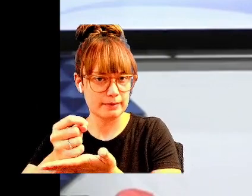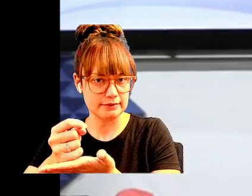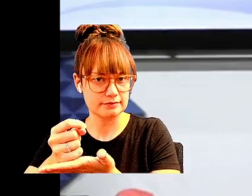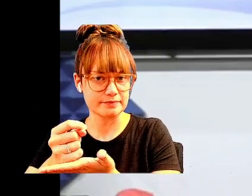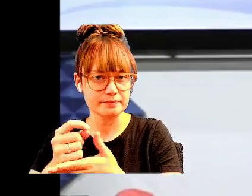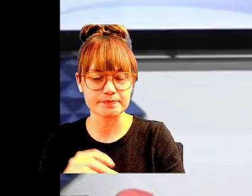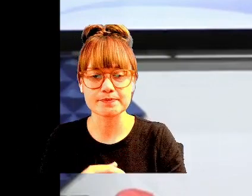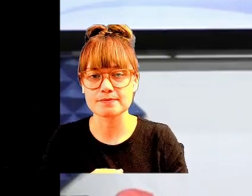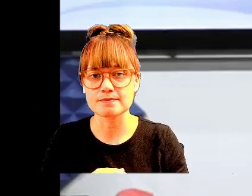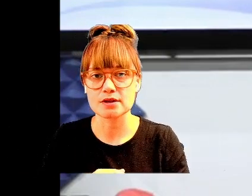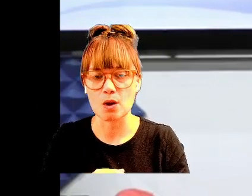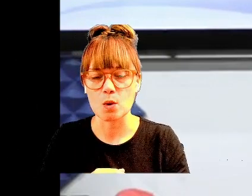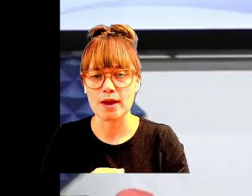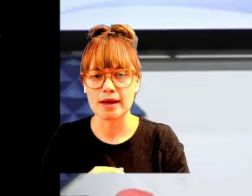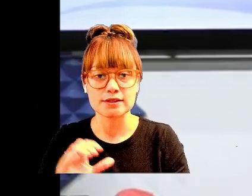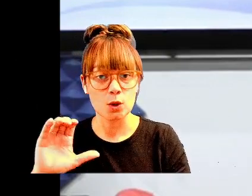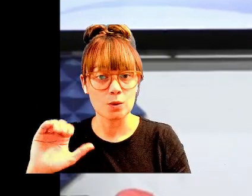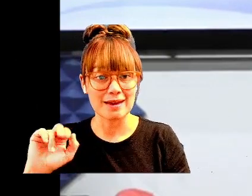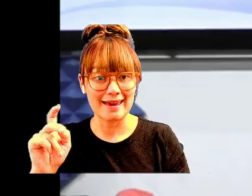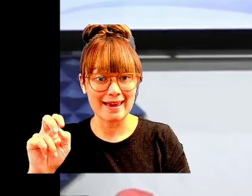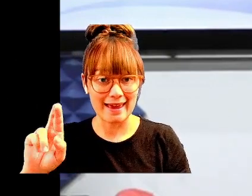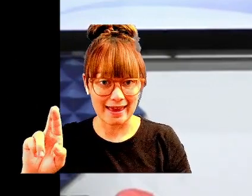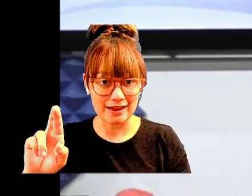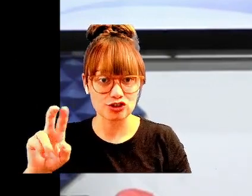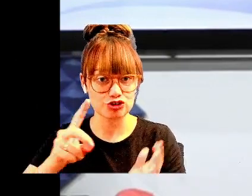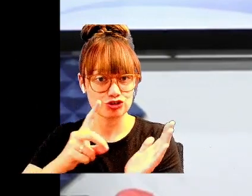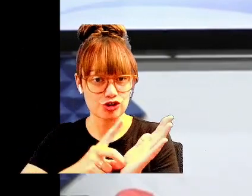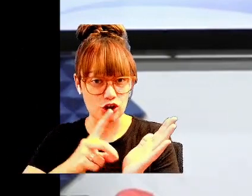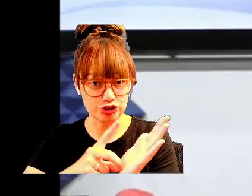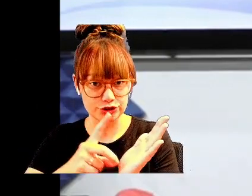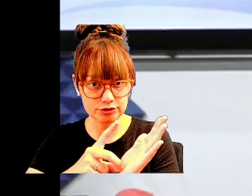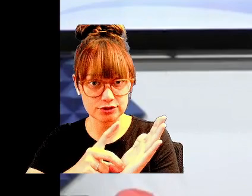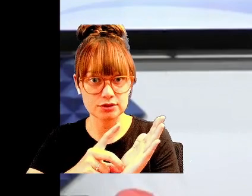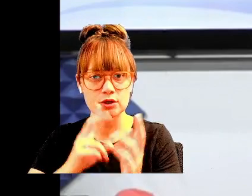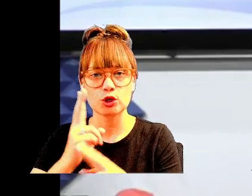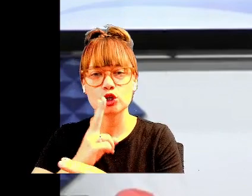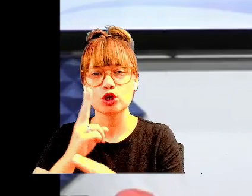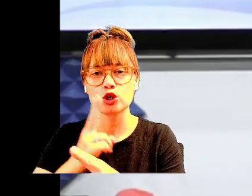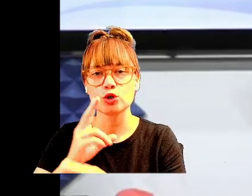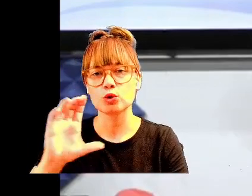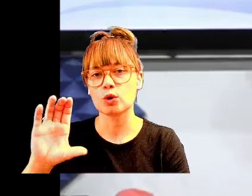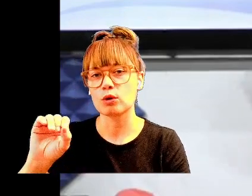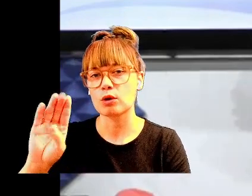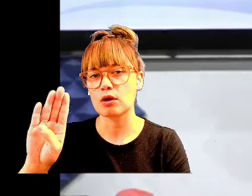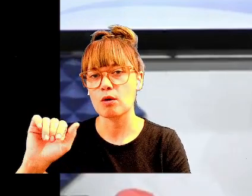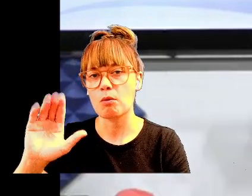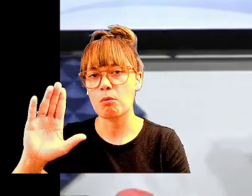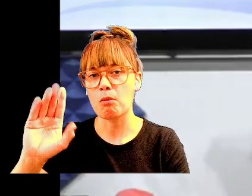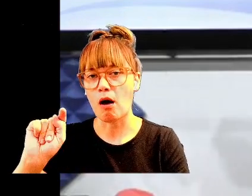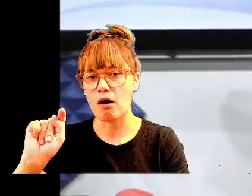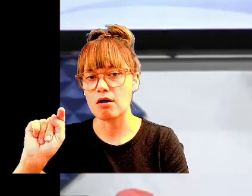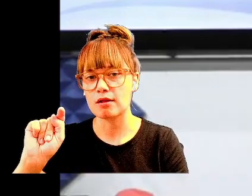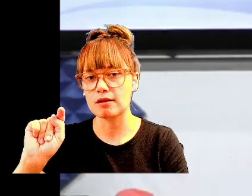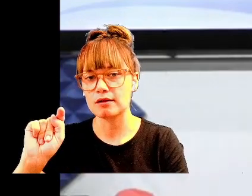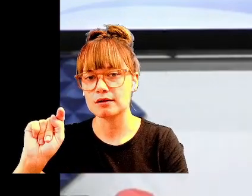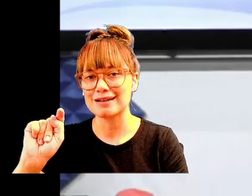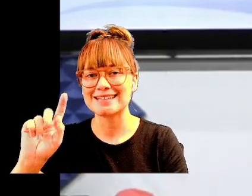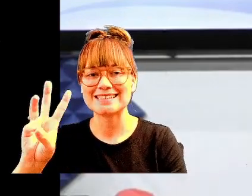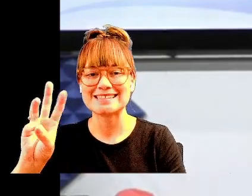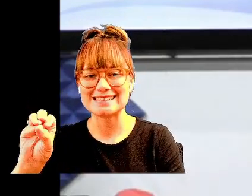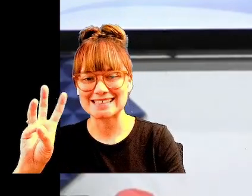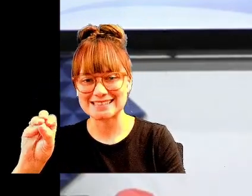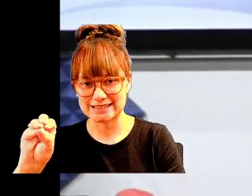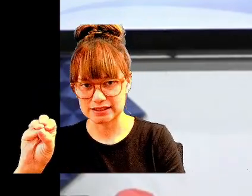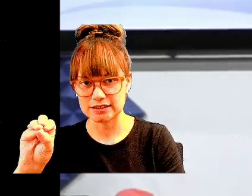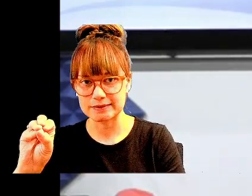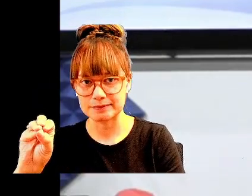cancer treatment doctors or oncologists utilize cobalt-60, which is a radioactive material,